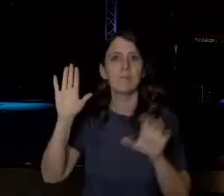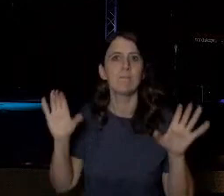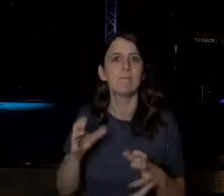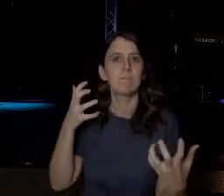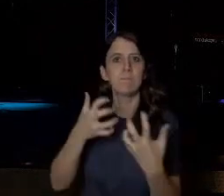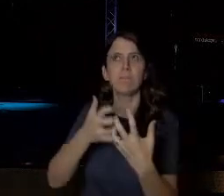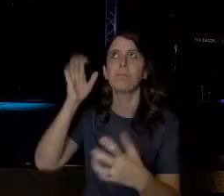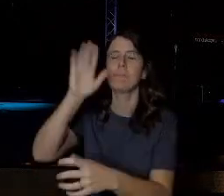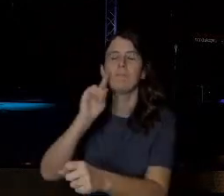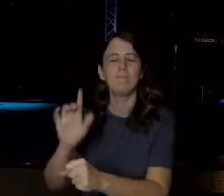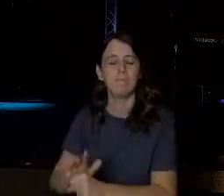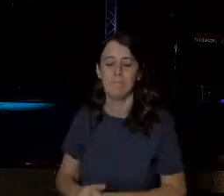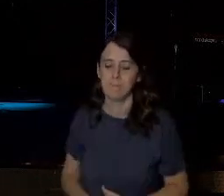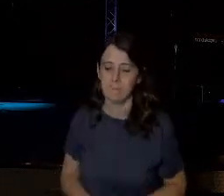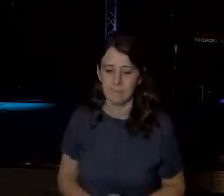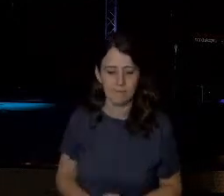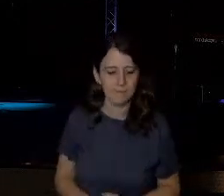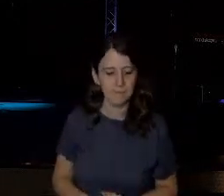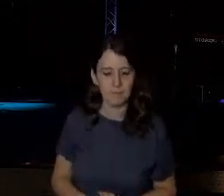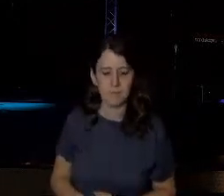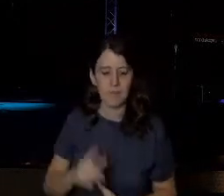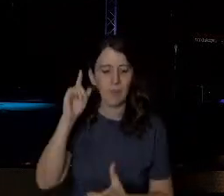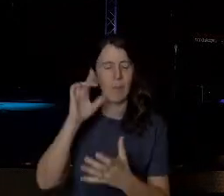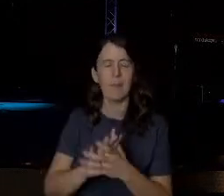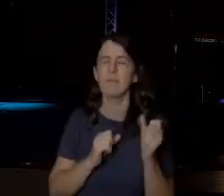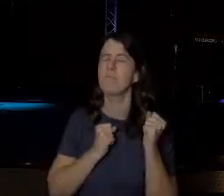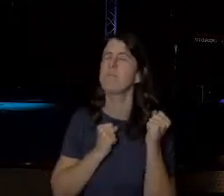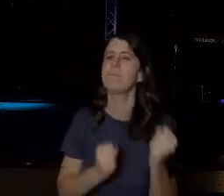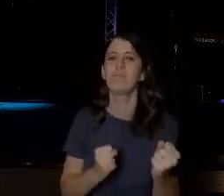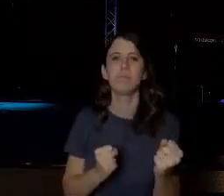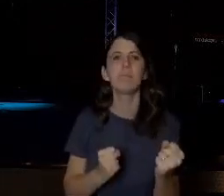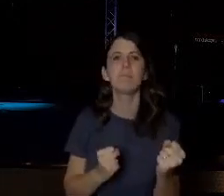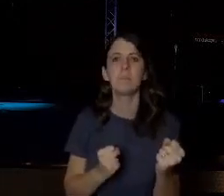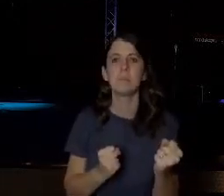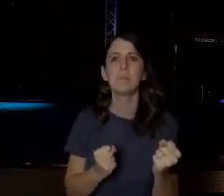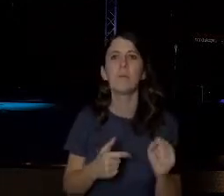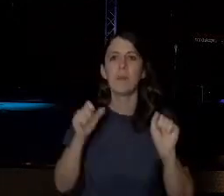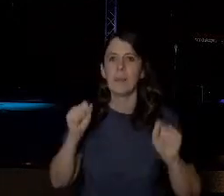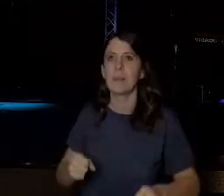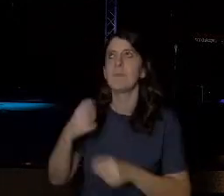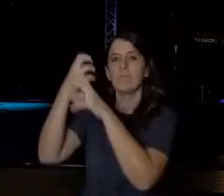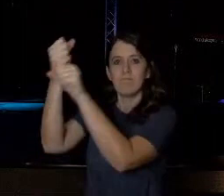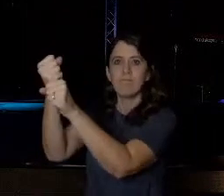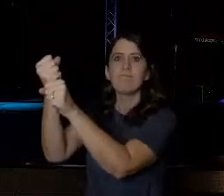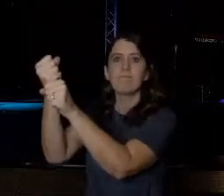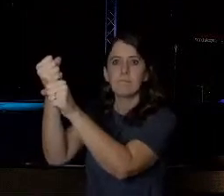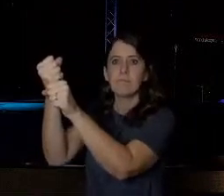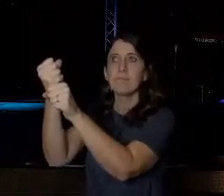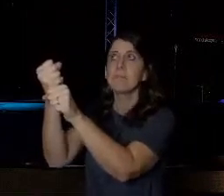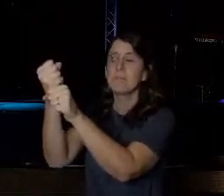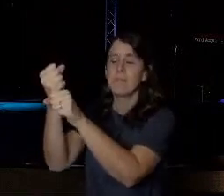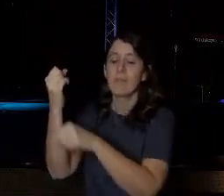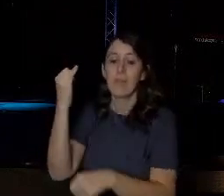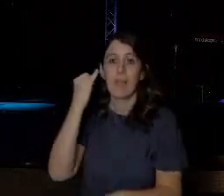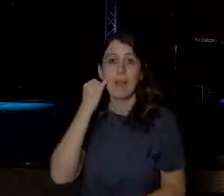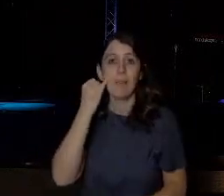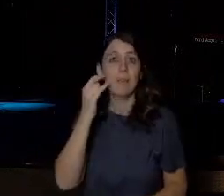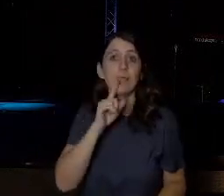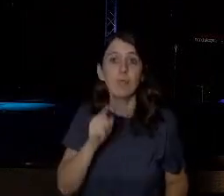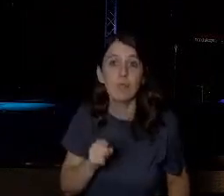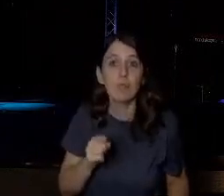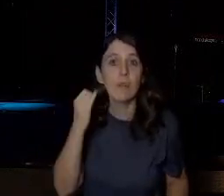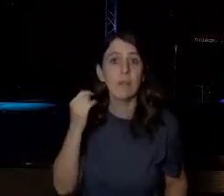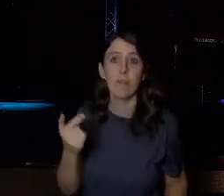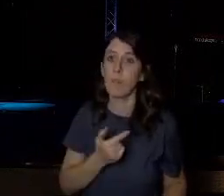I think this is just a powerful belief that we can hold. And if it's true, and we begin to live like we believe it,